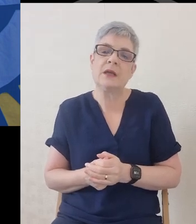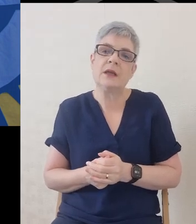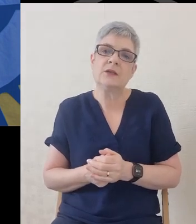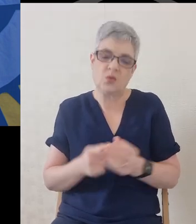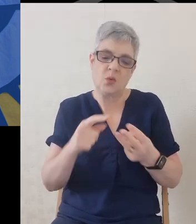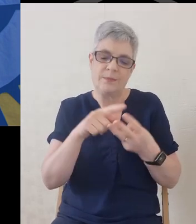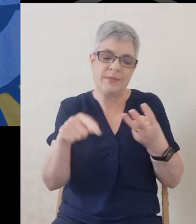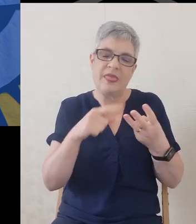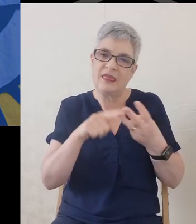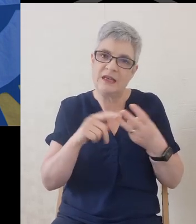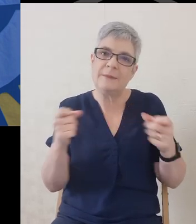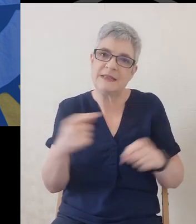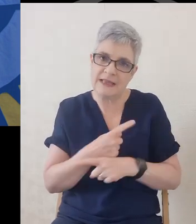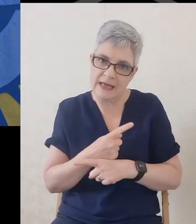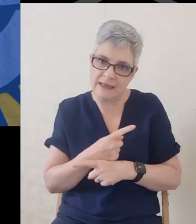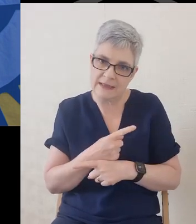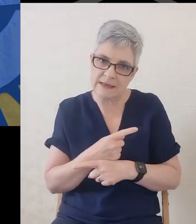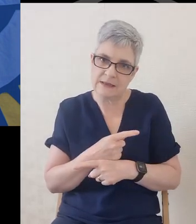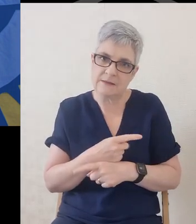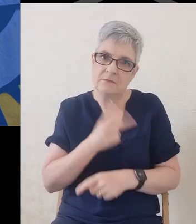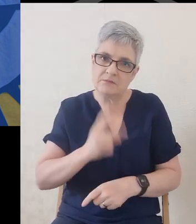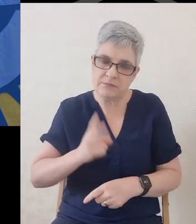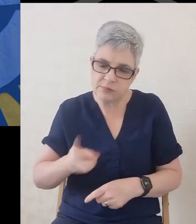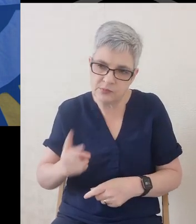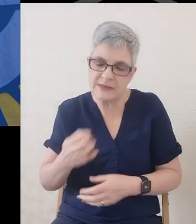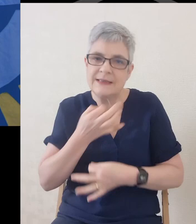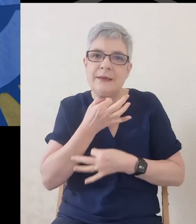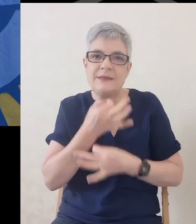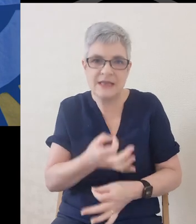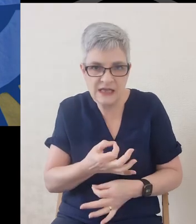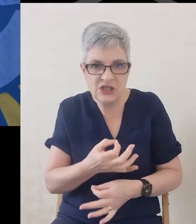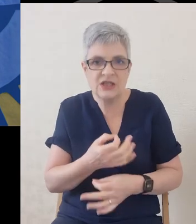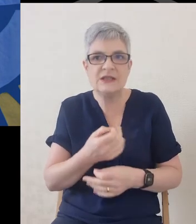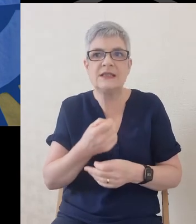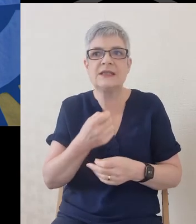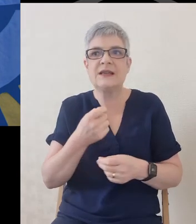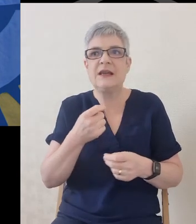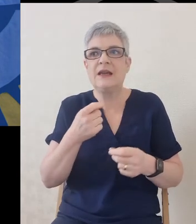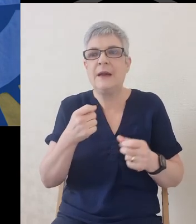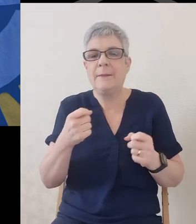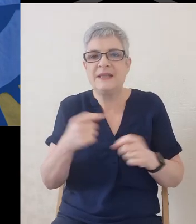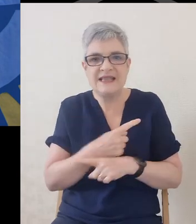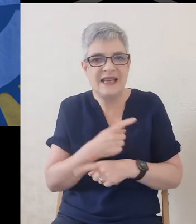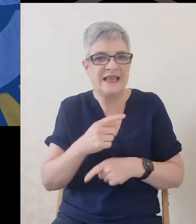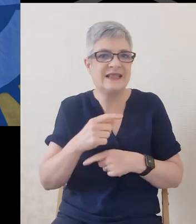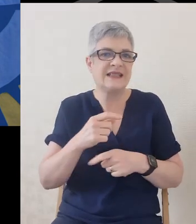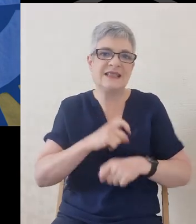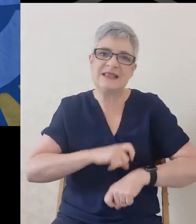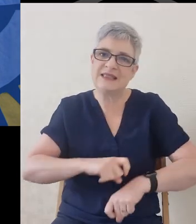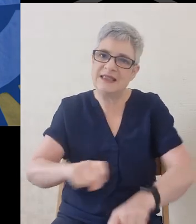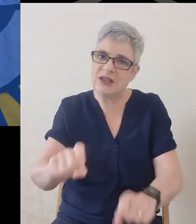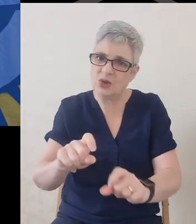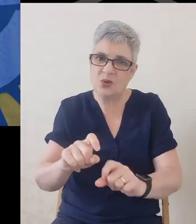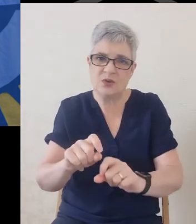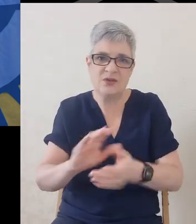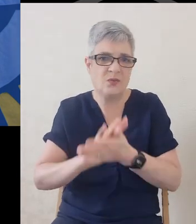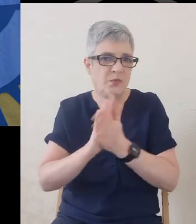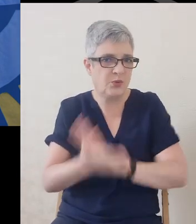These three mistakes are recurring temptations and errors that have blighted and continue to blight the